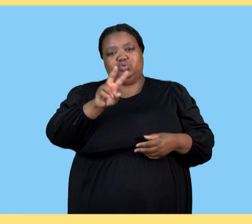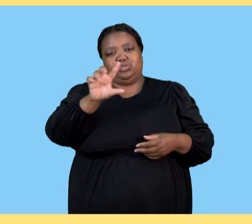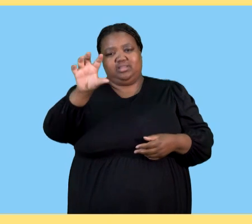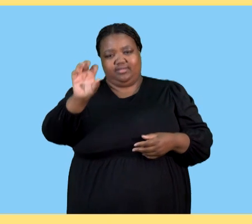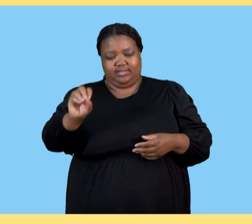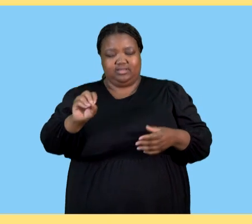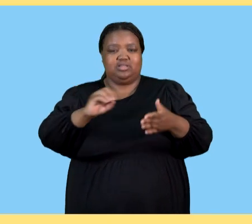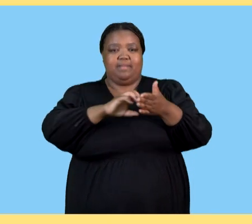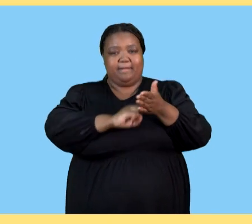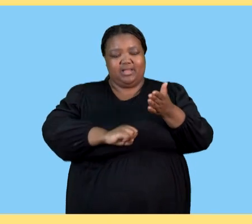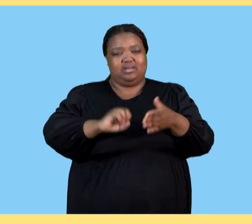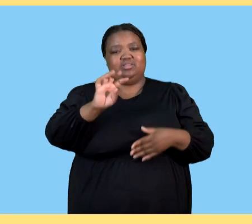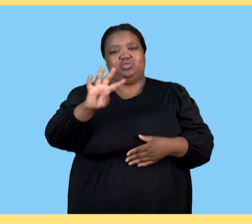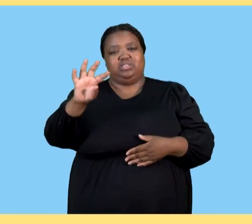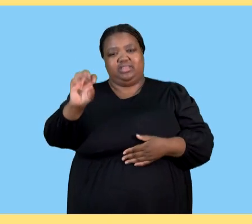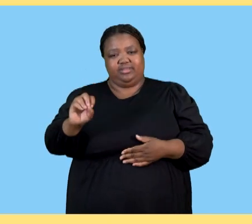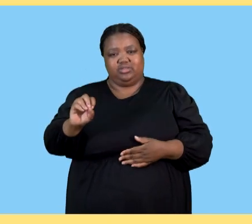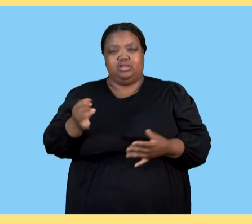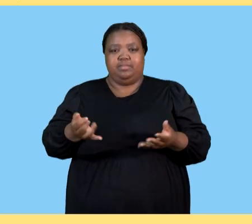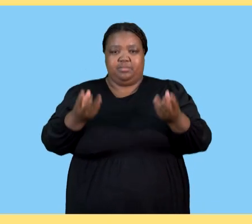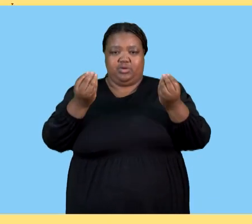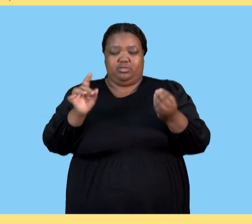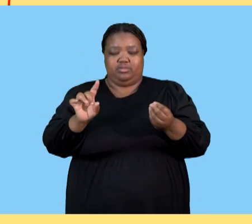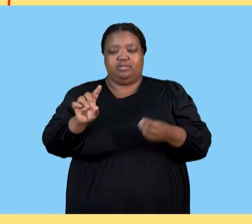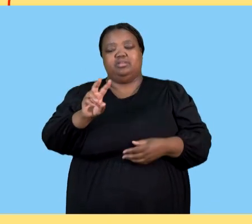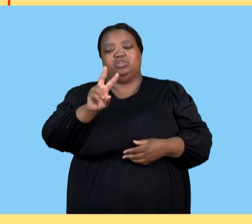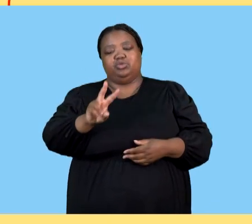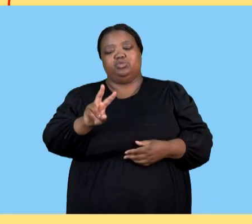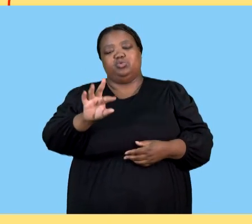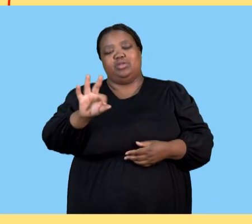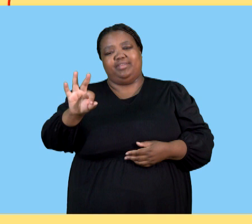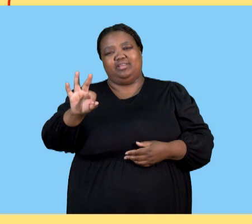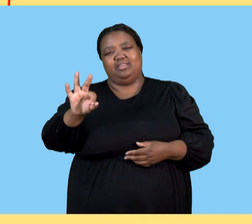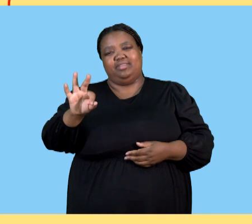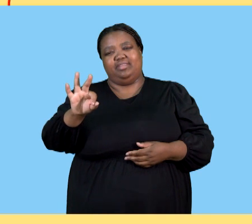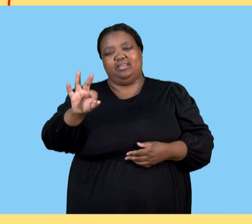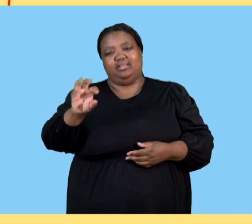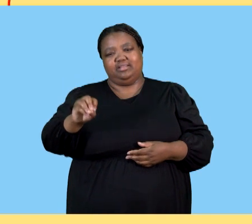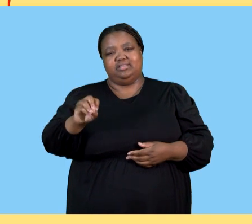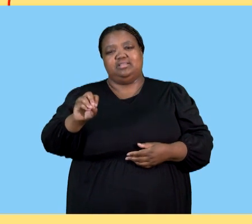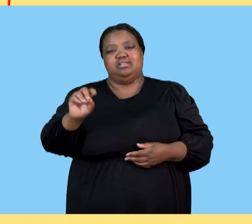say 270 minus 40,000. It will give you